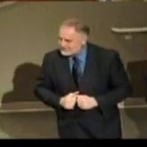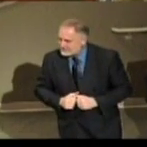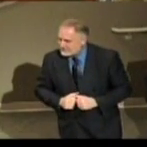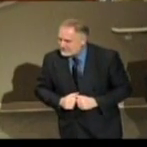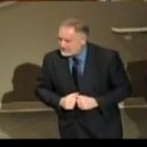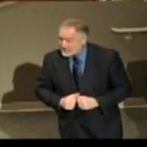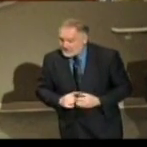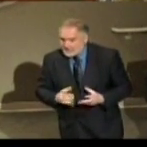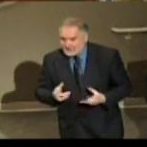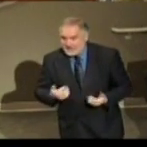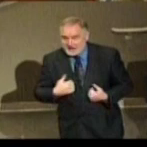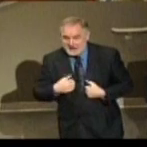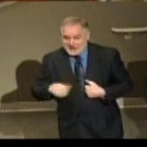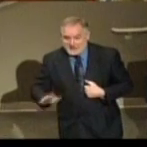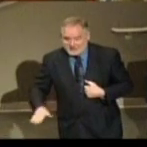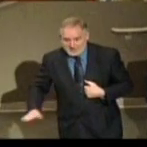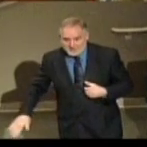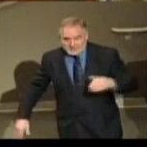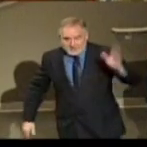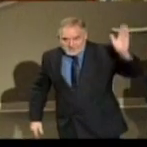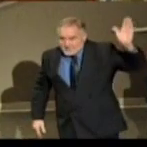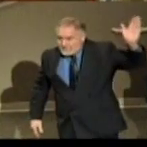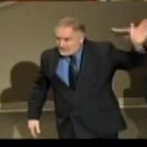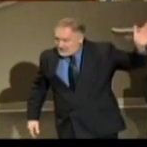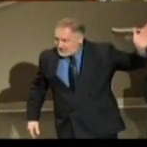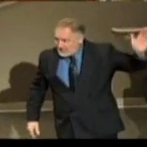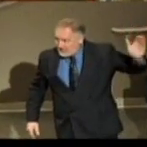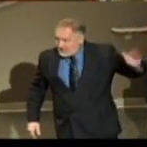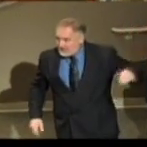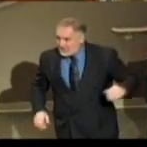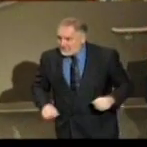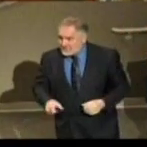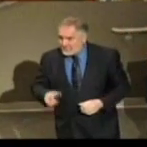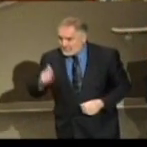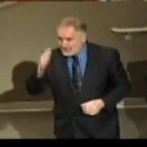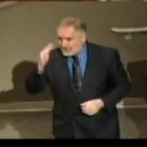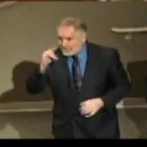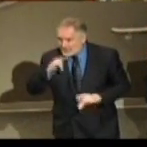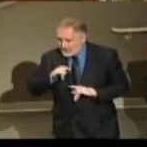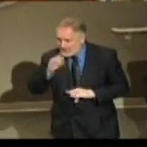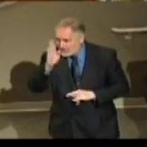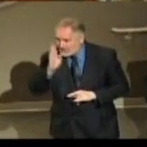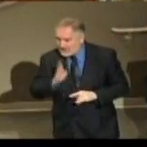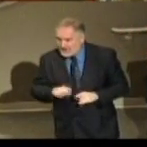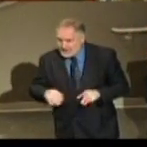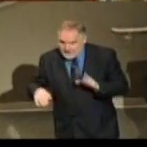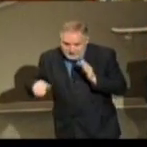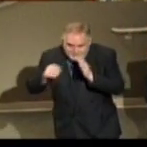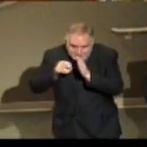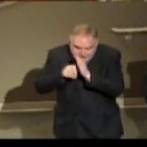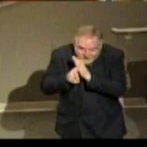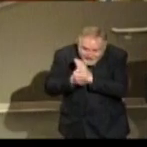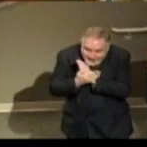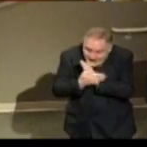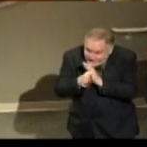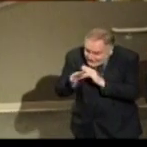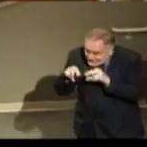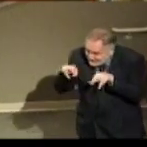How many of you have children? Hold your hands up. How many of you know kids are God's little spies? How many of you know